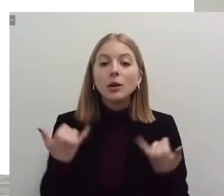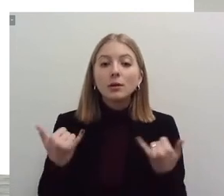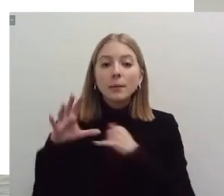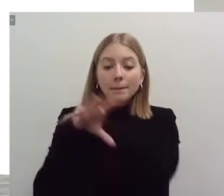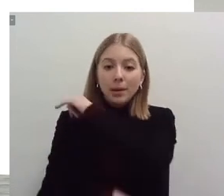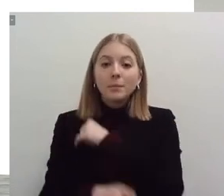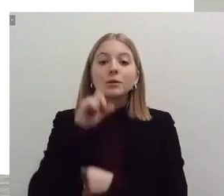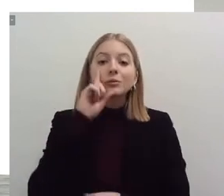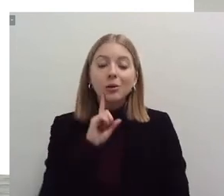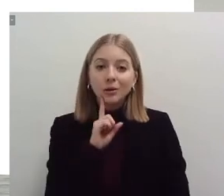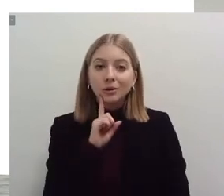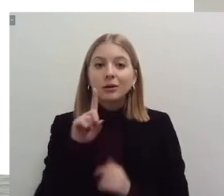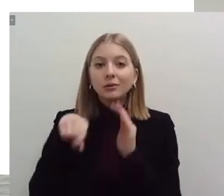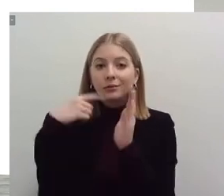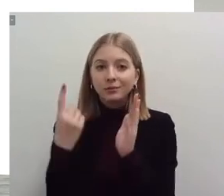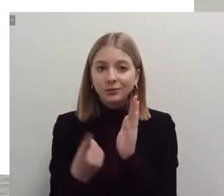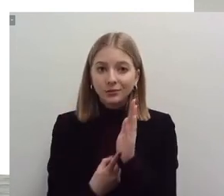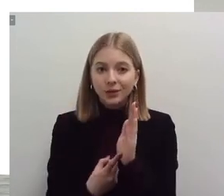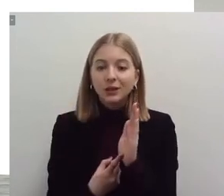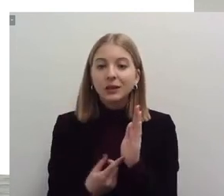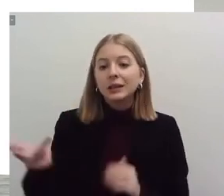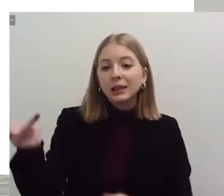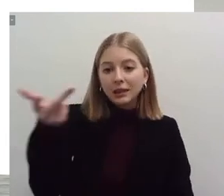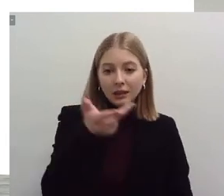and I will also ask you all to keep it